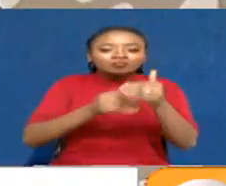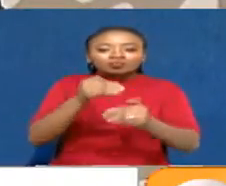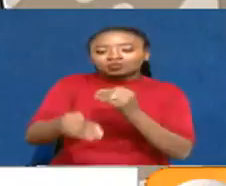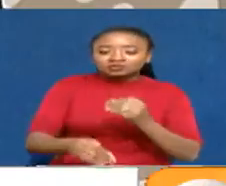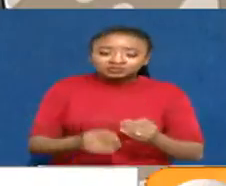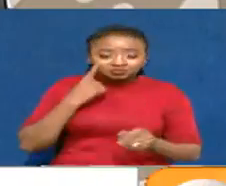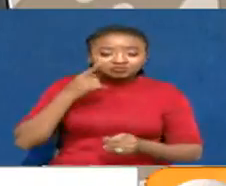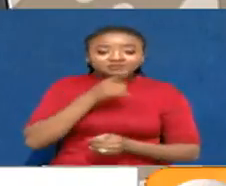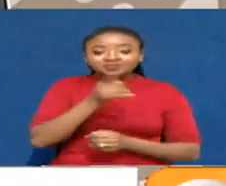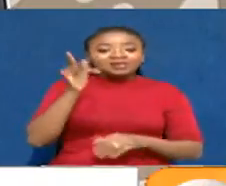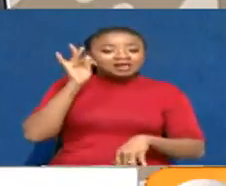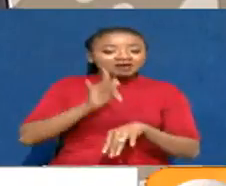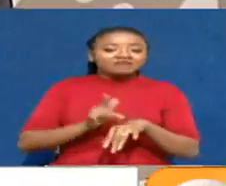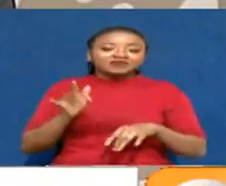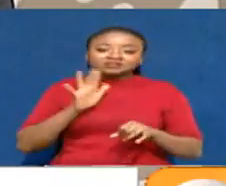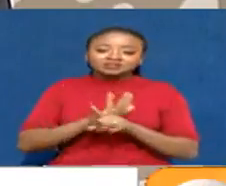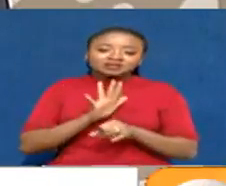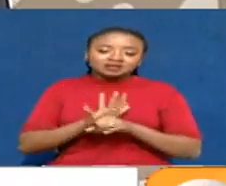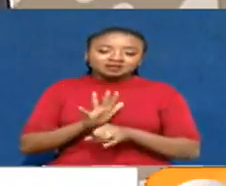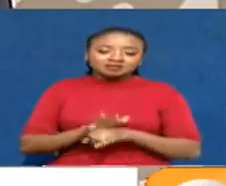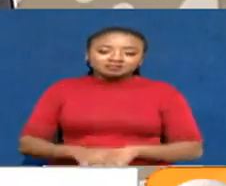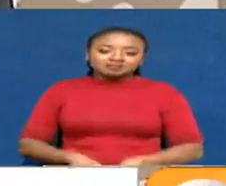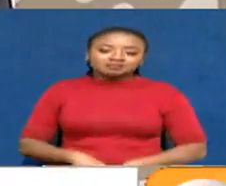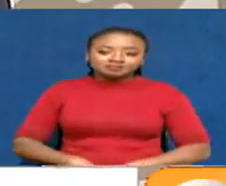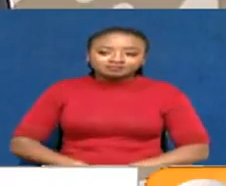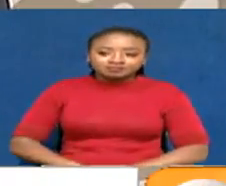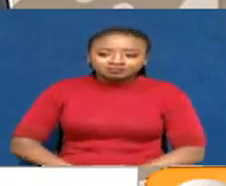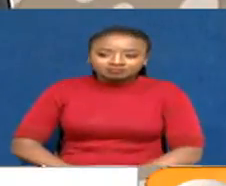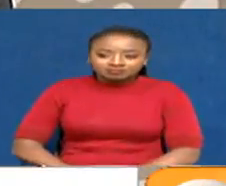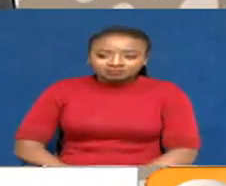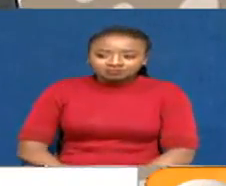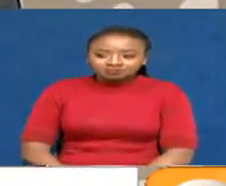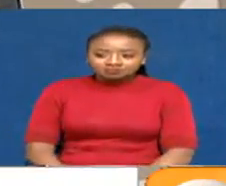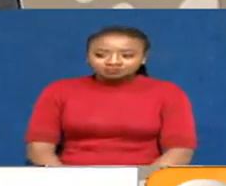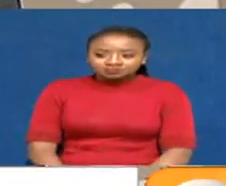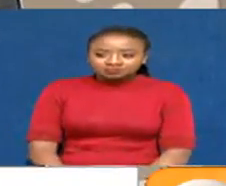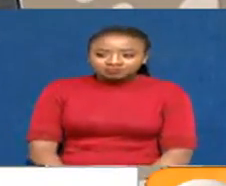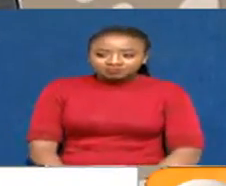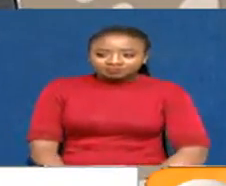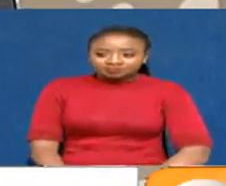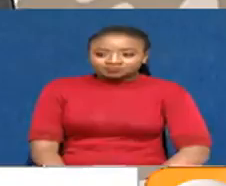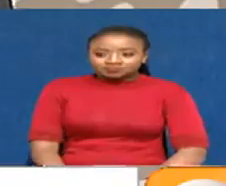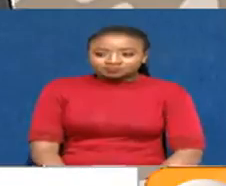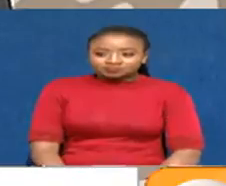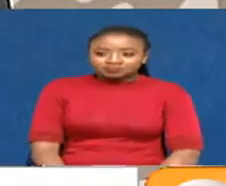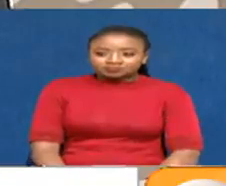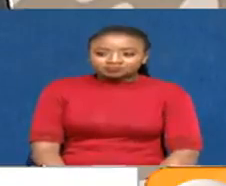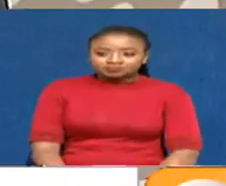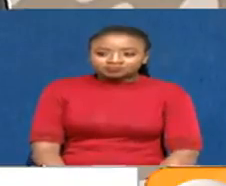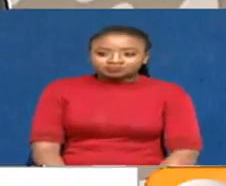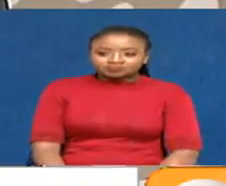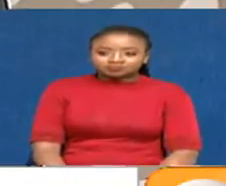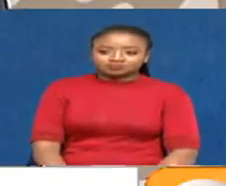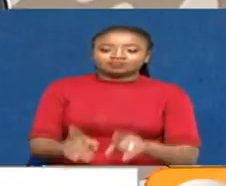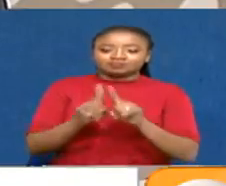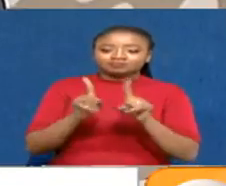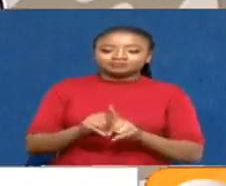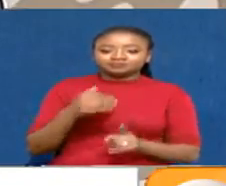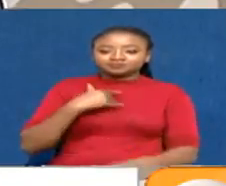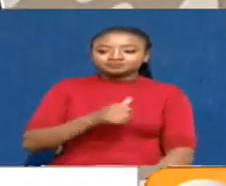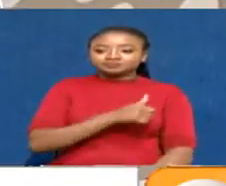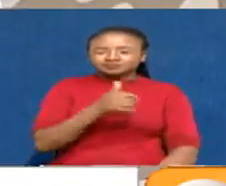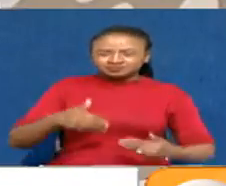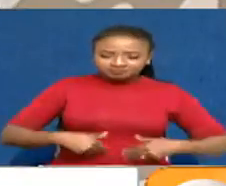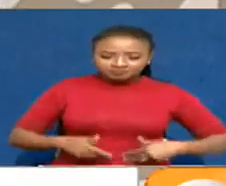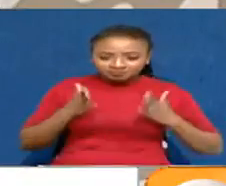affecting, it comes in because of the regulation aspect. Okay. And then you find young person who has been listed. When